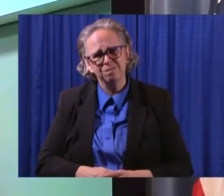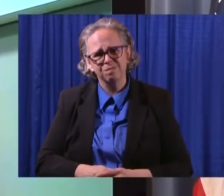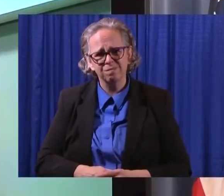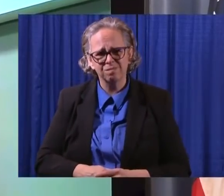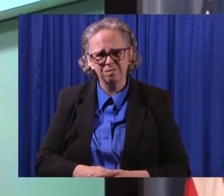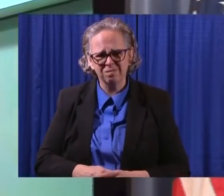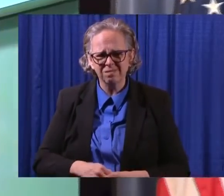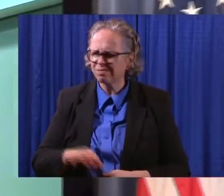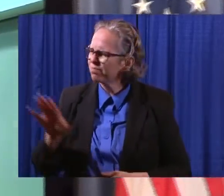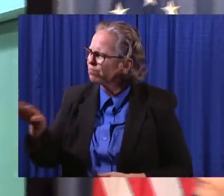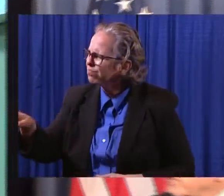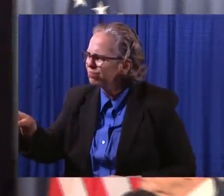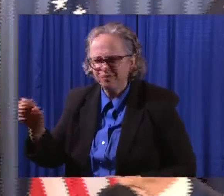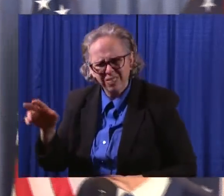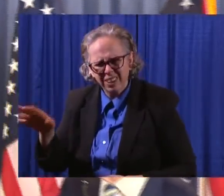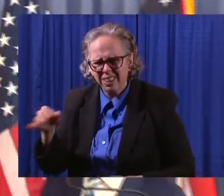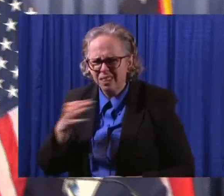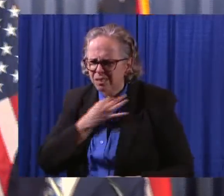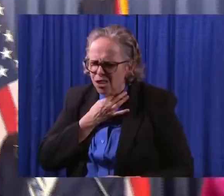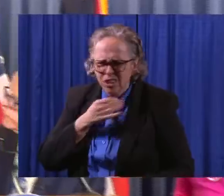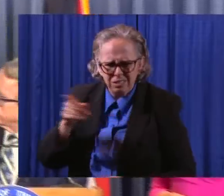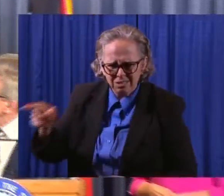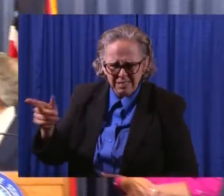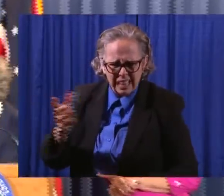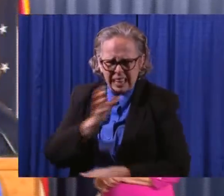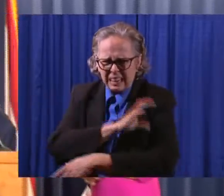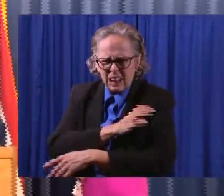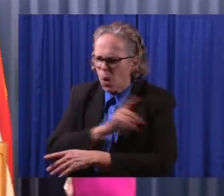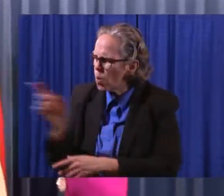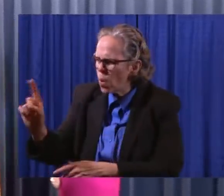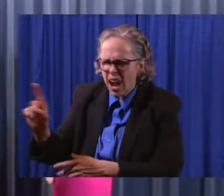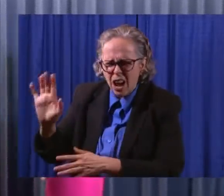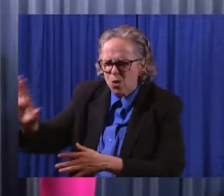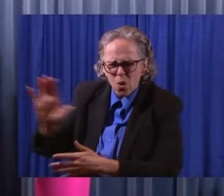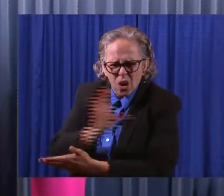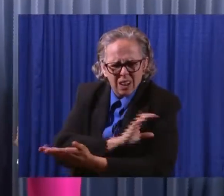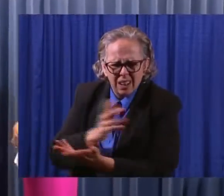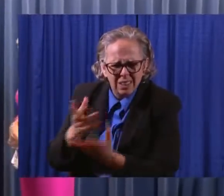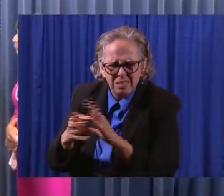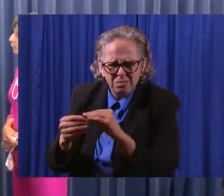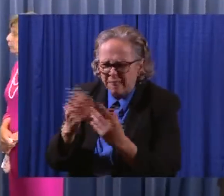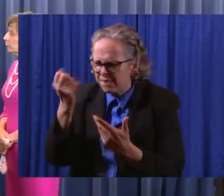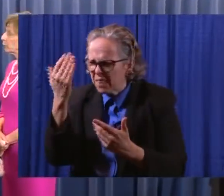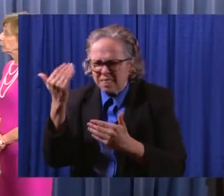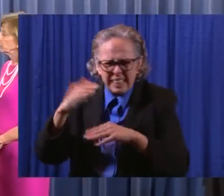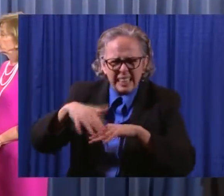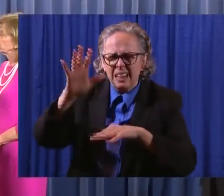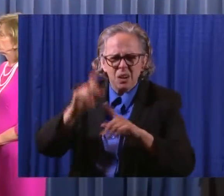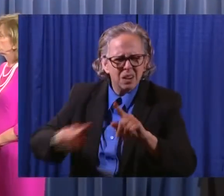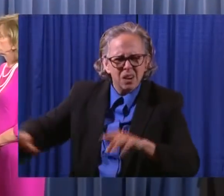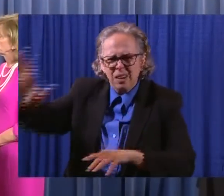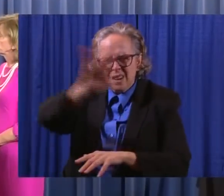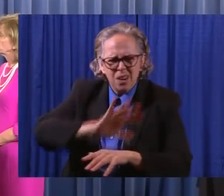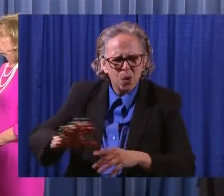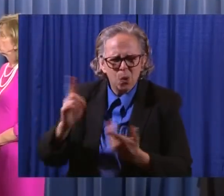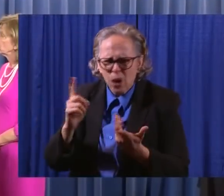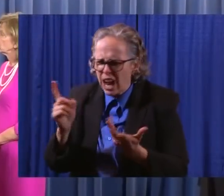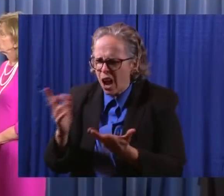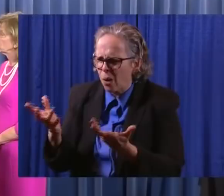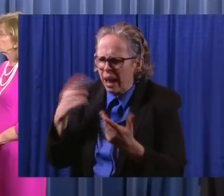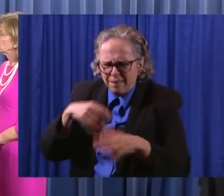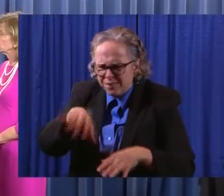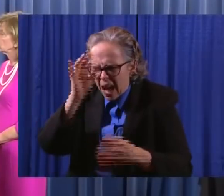you talk about those clinics. Where are those available? I mean, where can someone find out where they are?